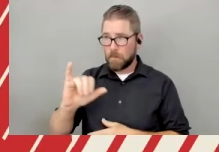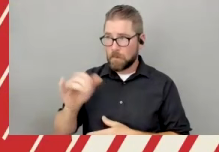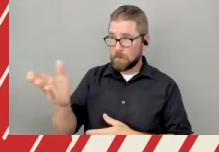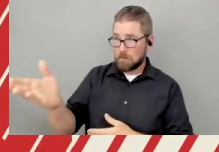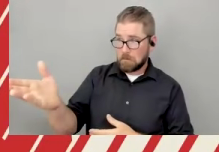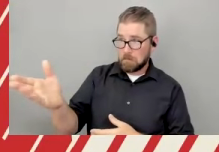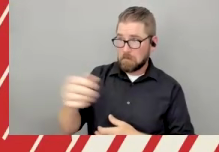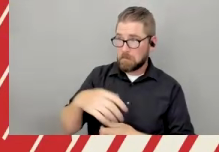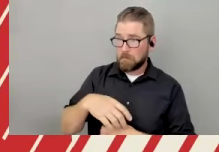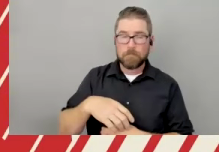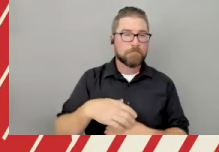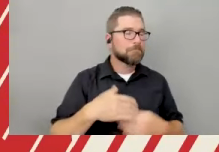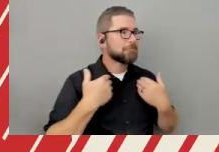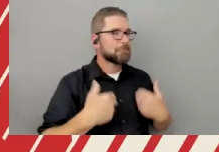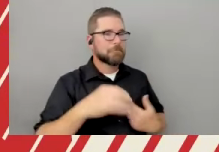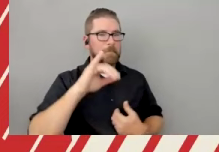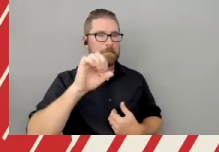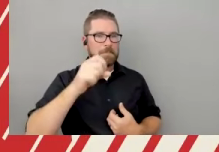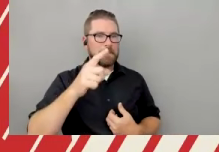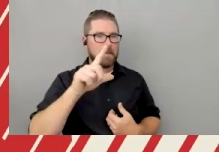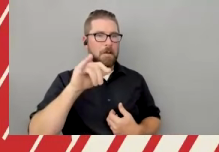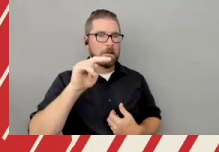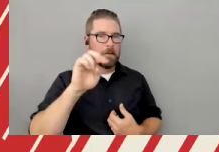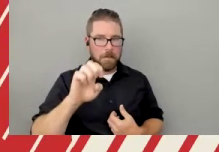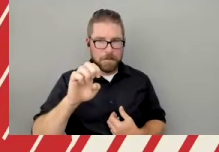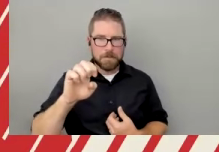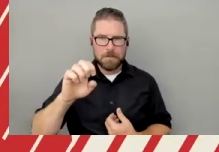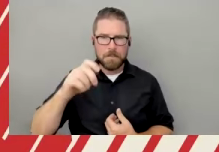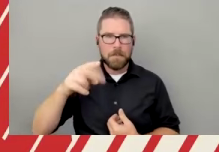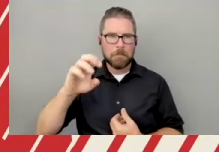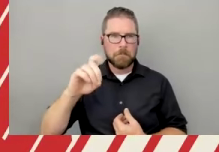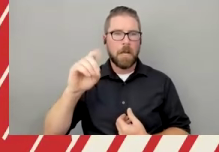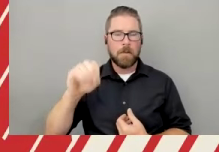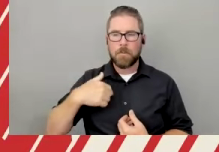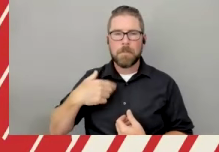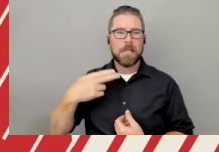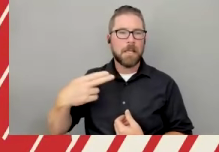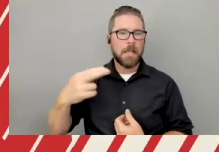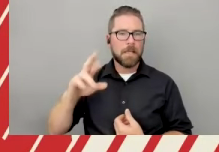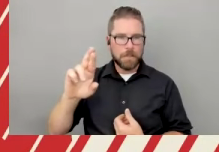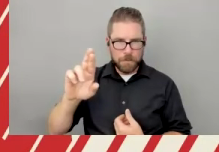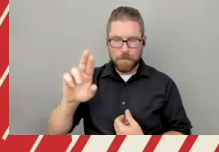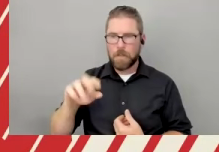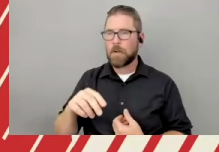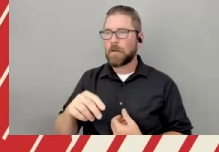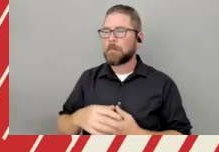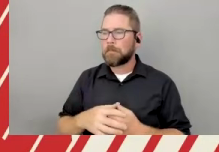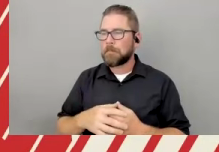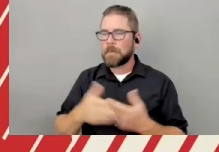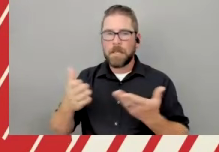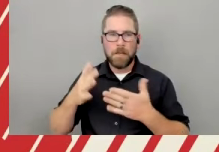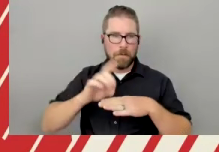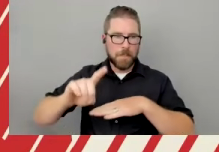Hello, everyone. I'm Jocelyn Prado. I'm a human resource analyst at the district office, and my position is Title